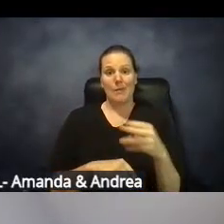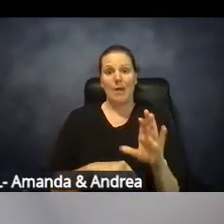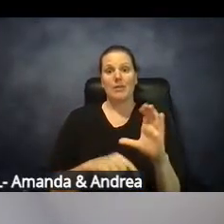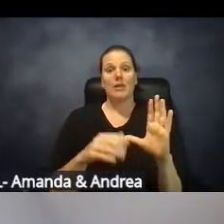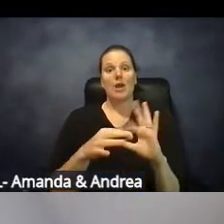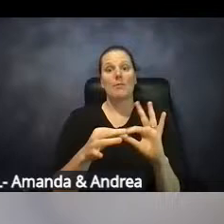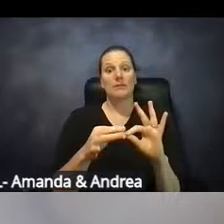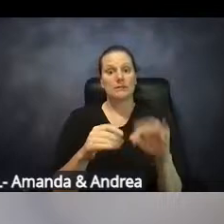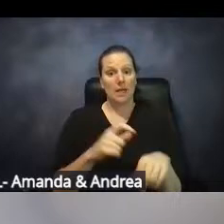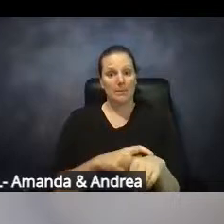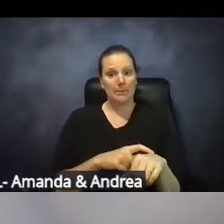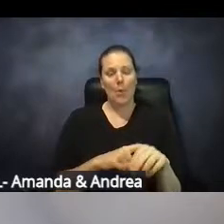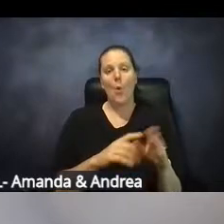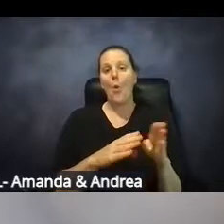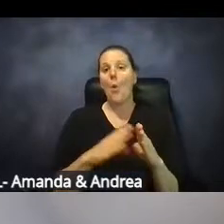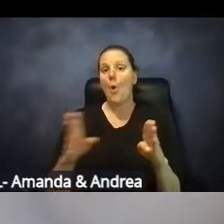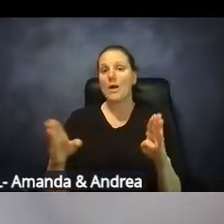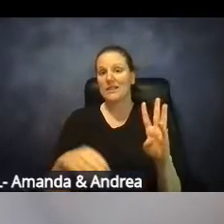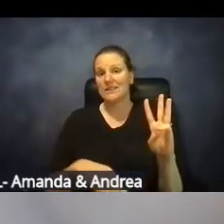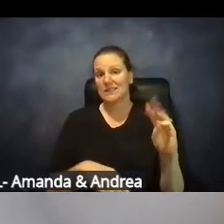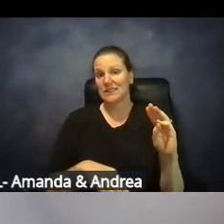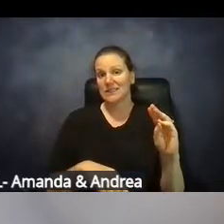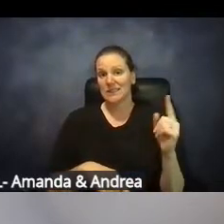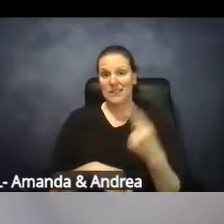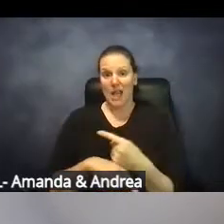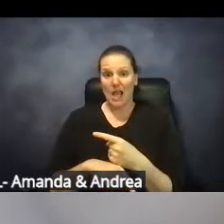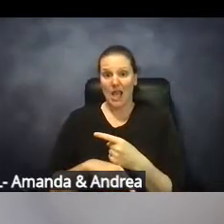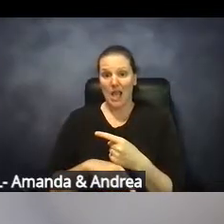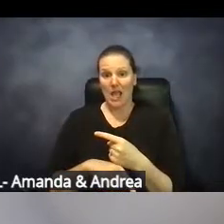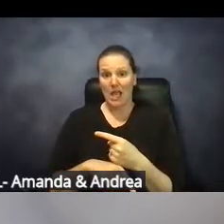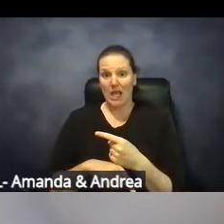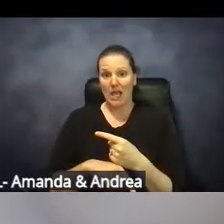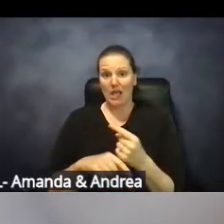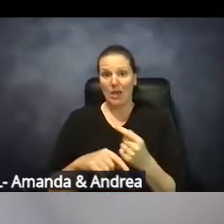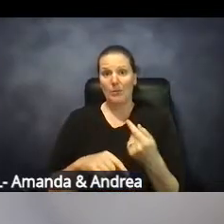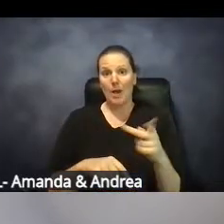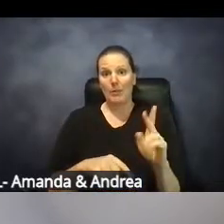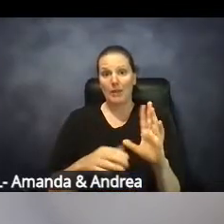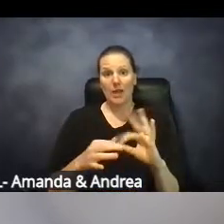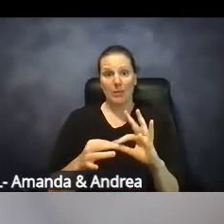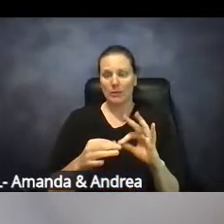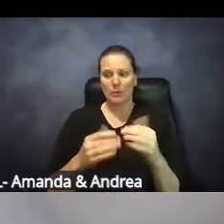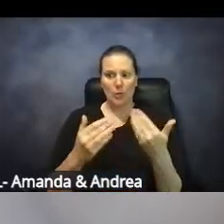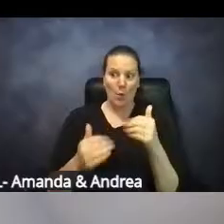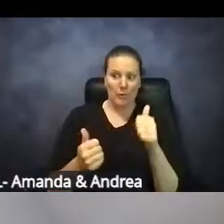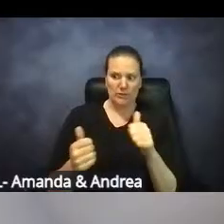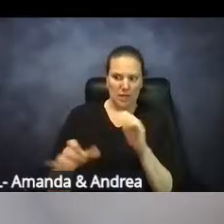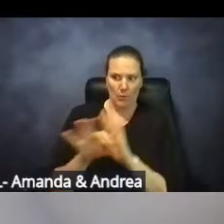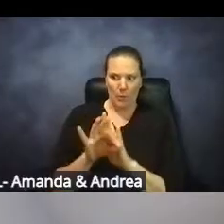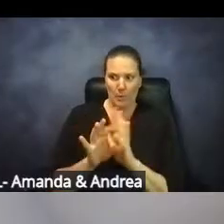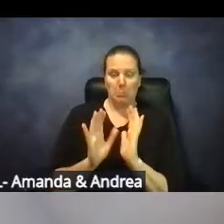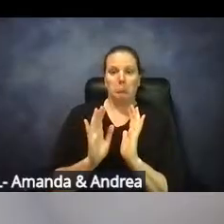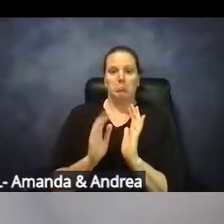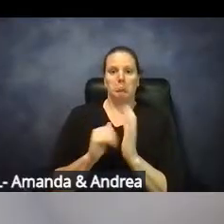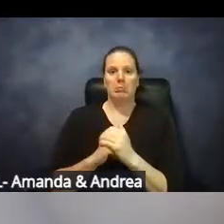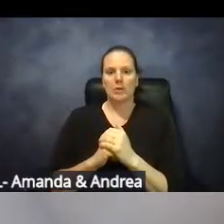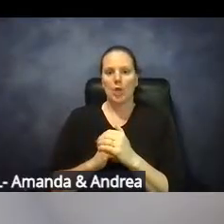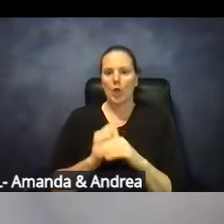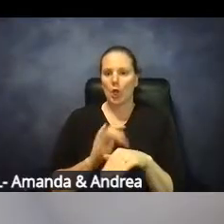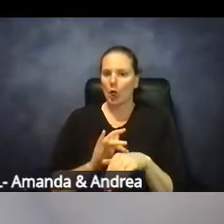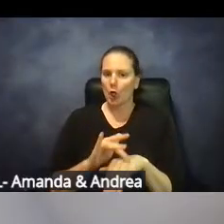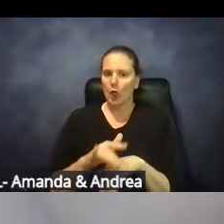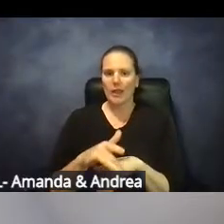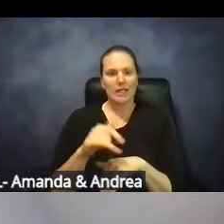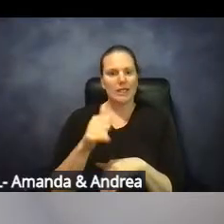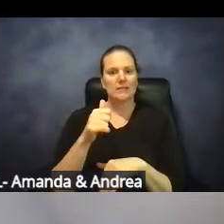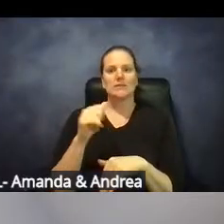period. So we don't know which they will select, but so we think at the earliest it'll